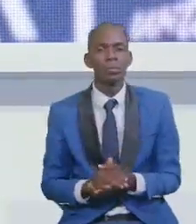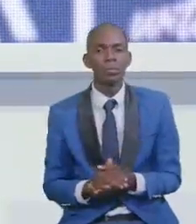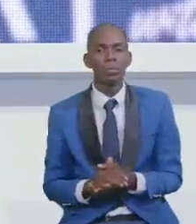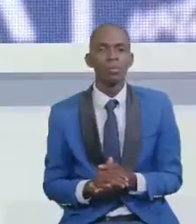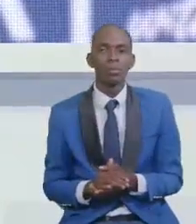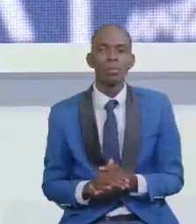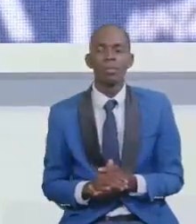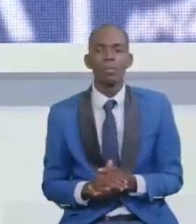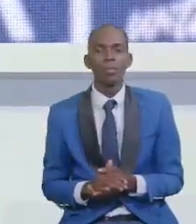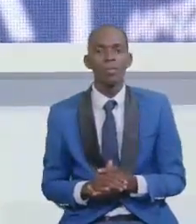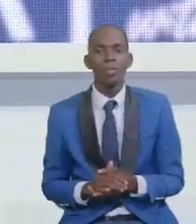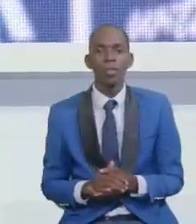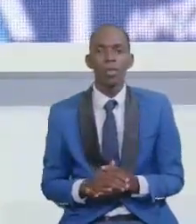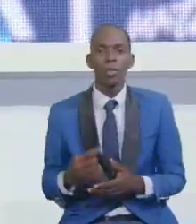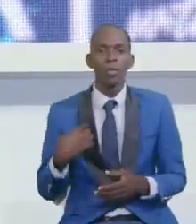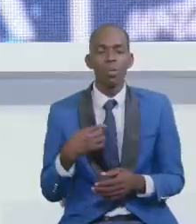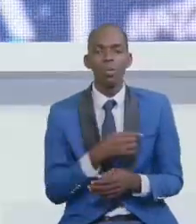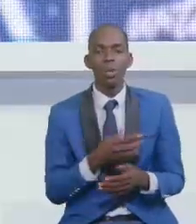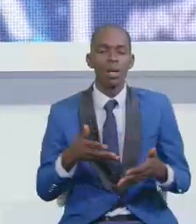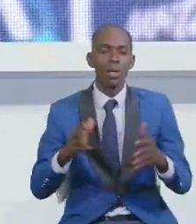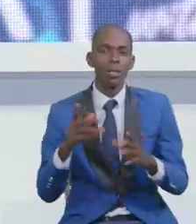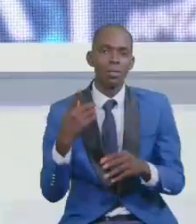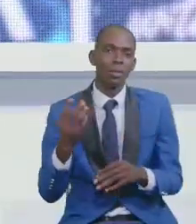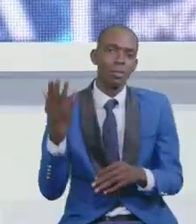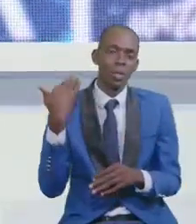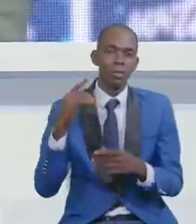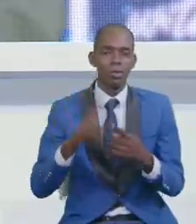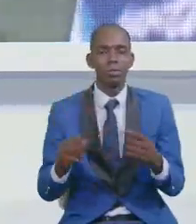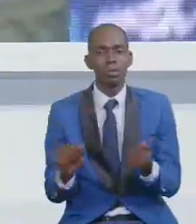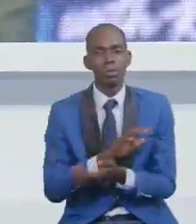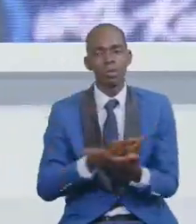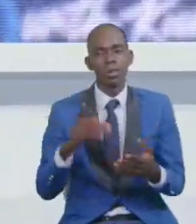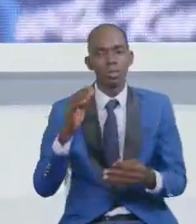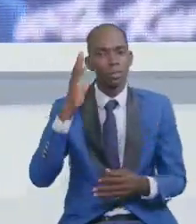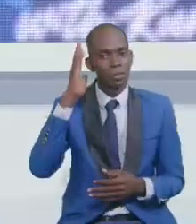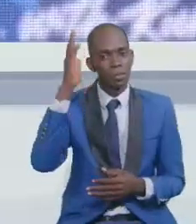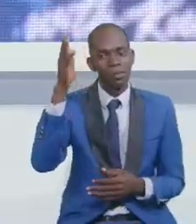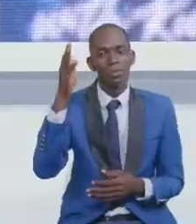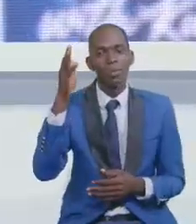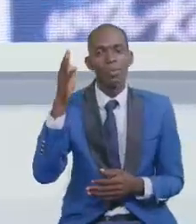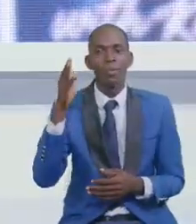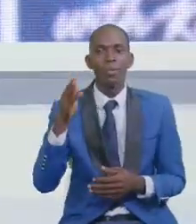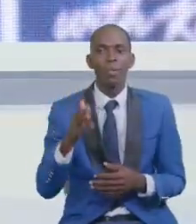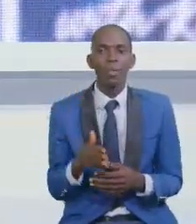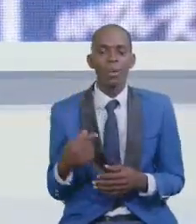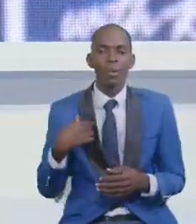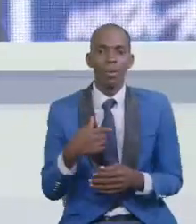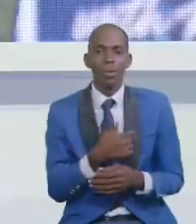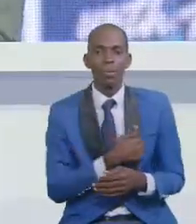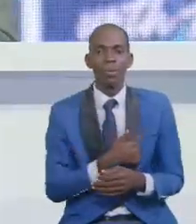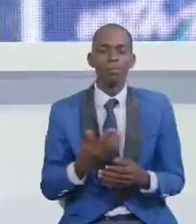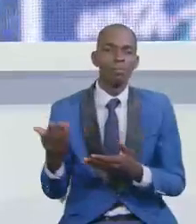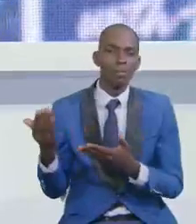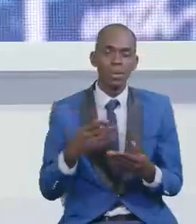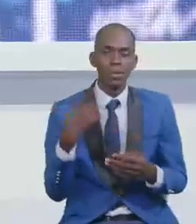We allow the past to spoil the future. We borrow the tears of the past and